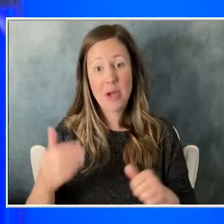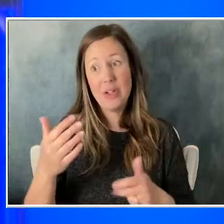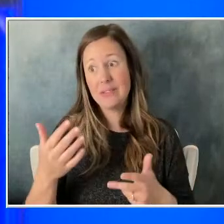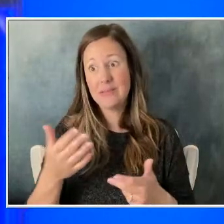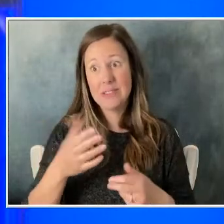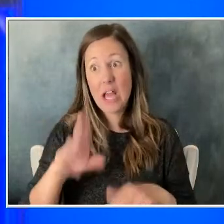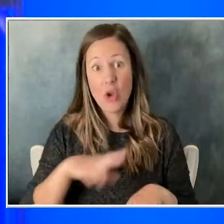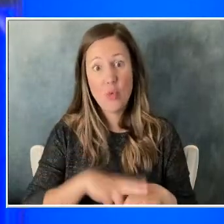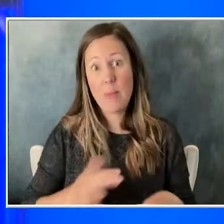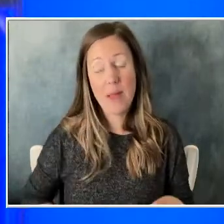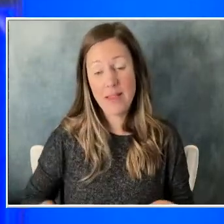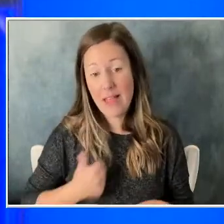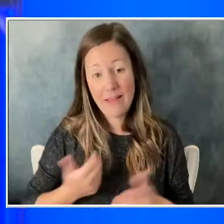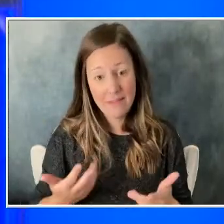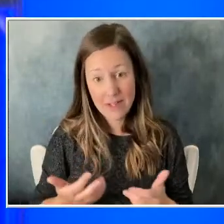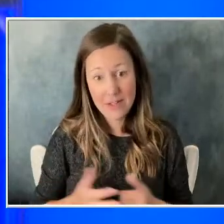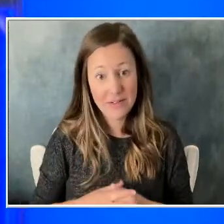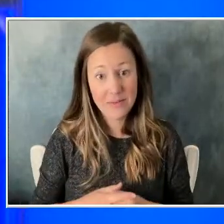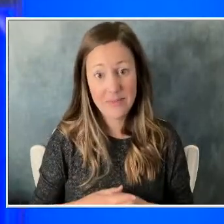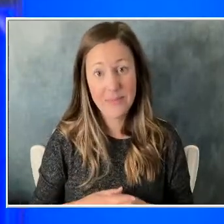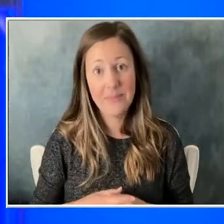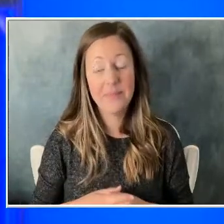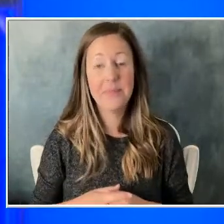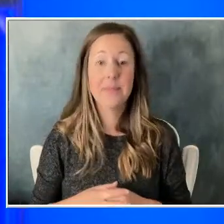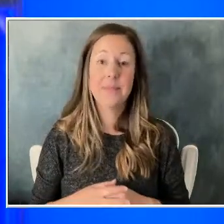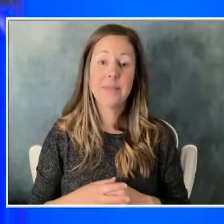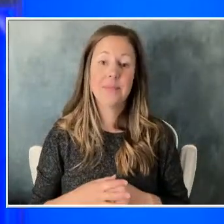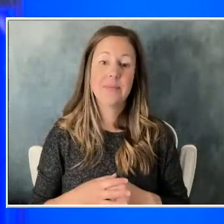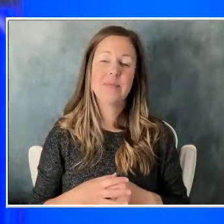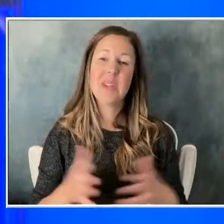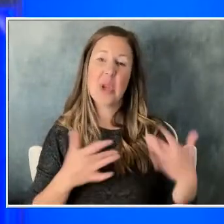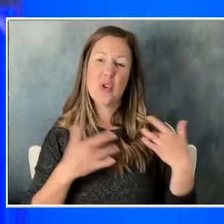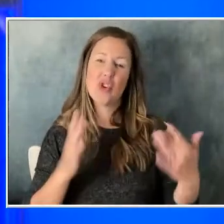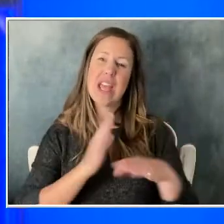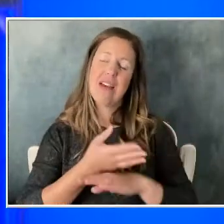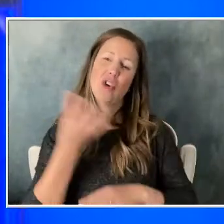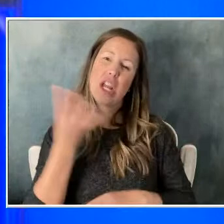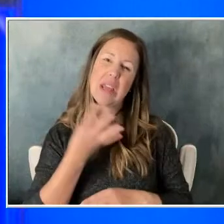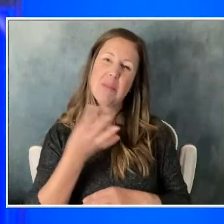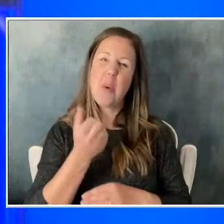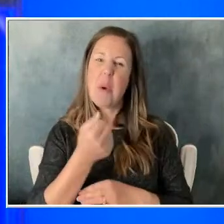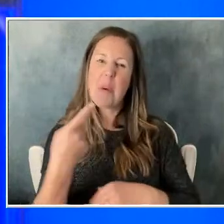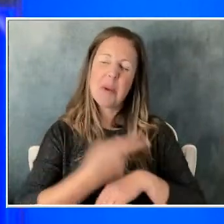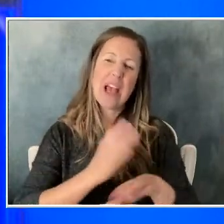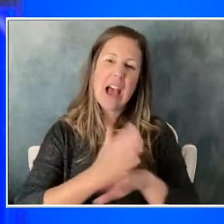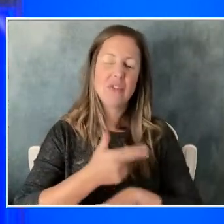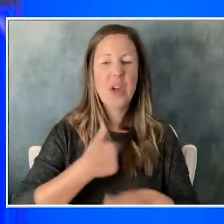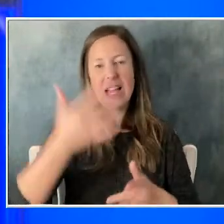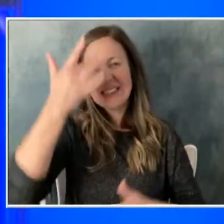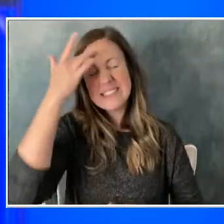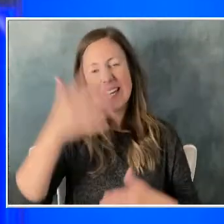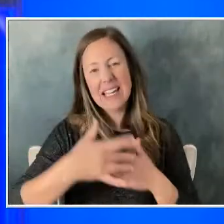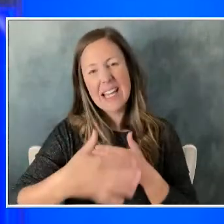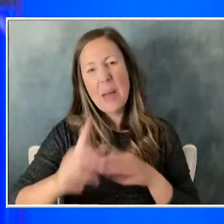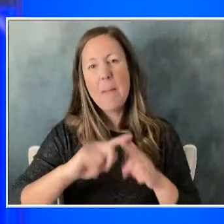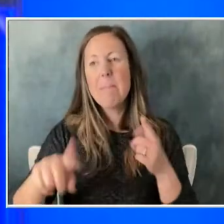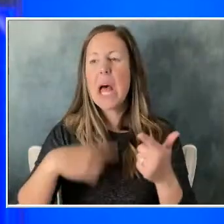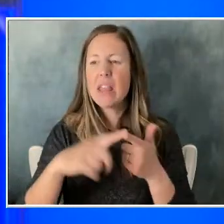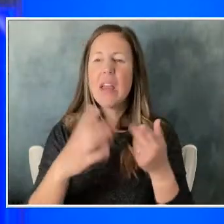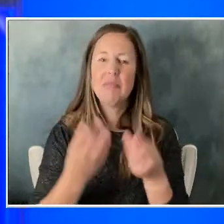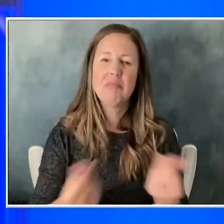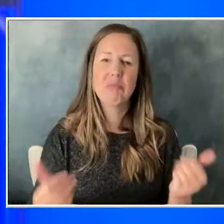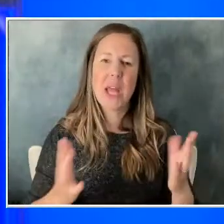usually got sick a couple of days after chemotherapy, but then I was fine, and I could continue working or doing things